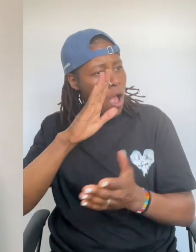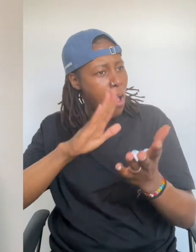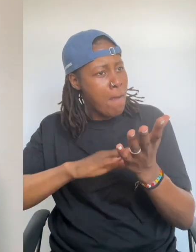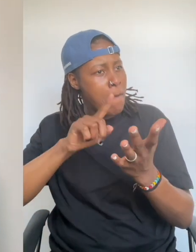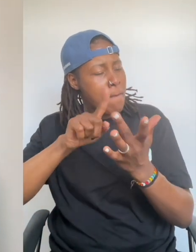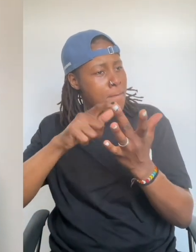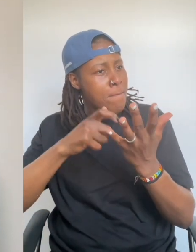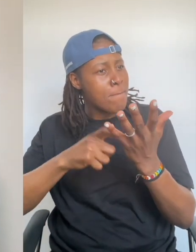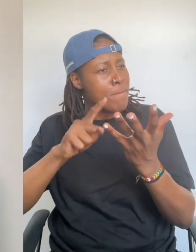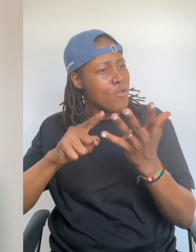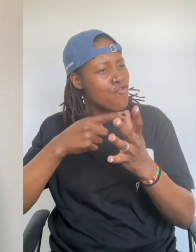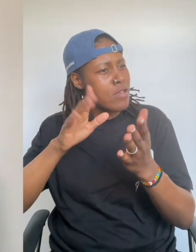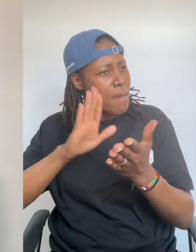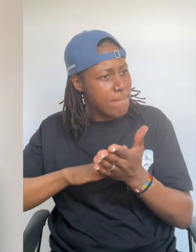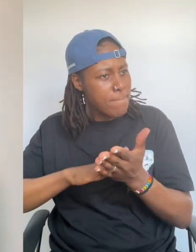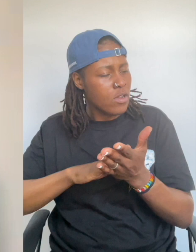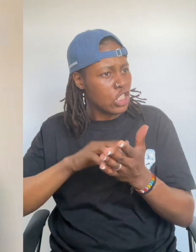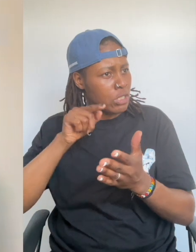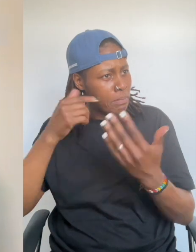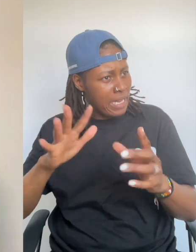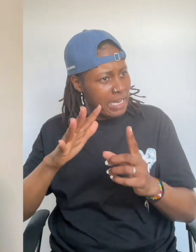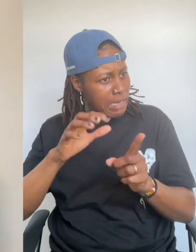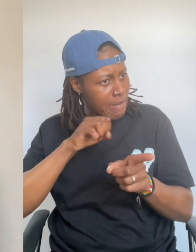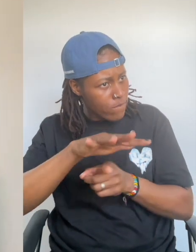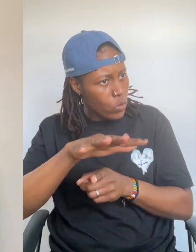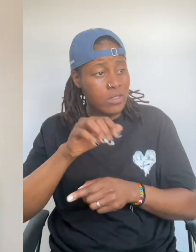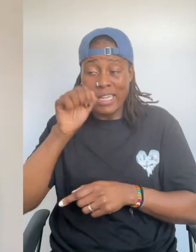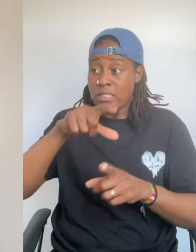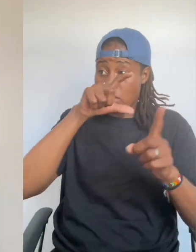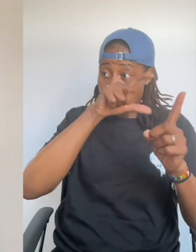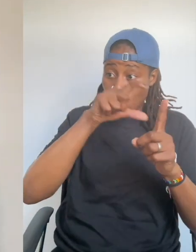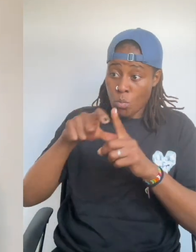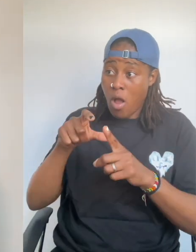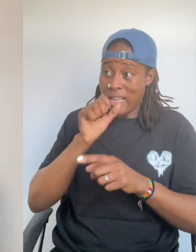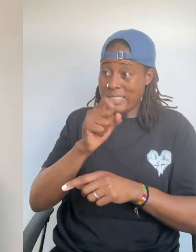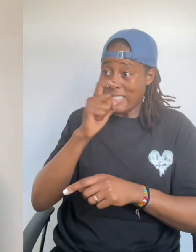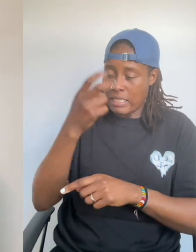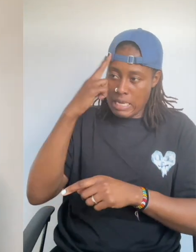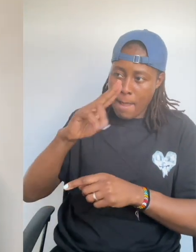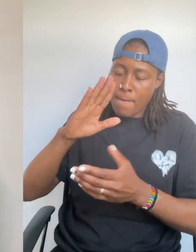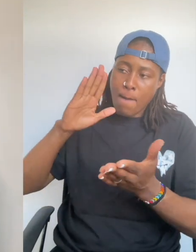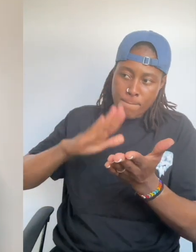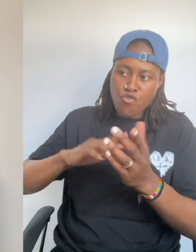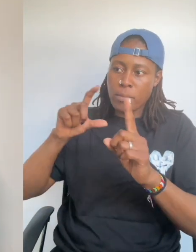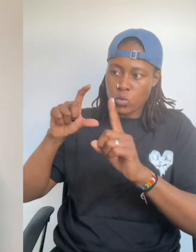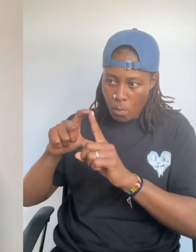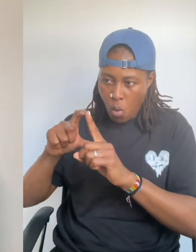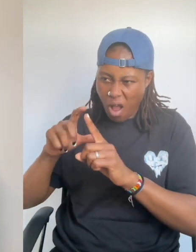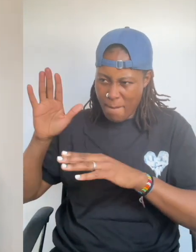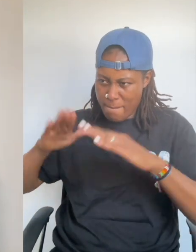on it. uh-huh. So yeah, Daniel Dubois has a sister called Miriam Dubois, and she